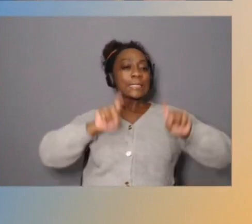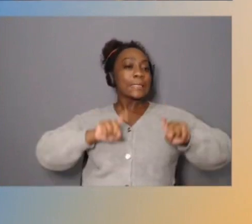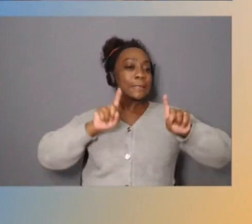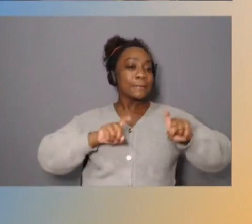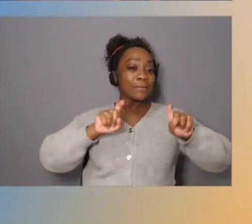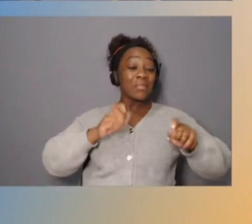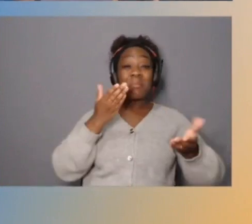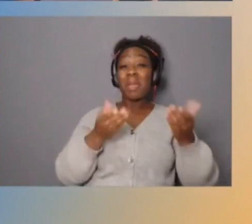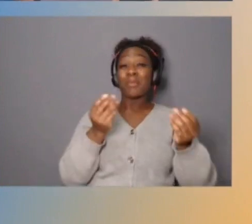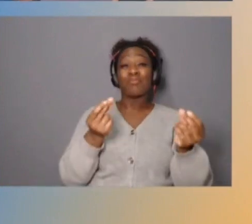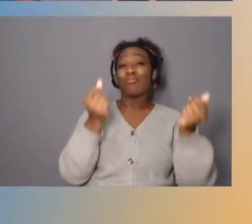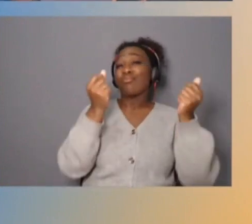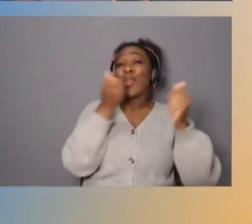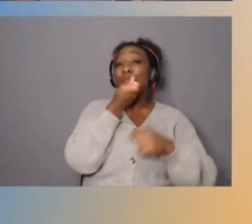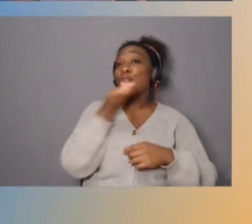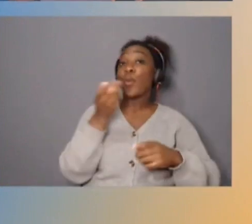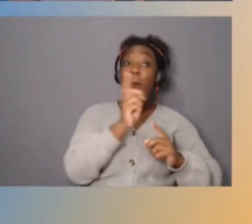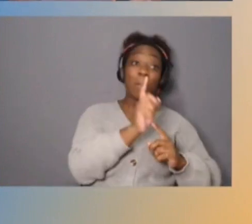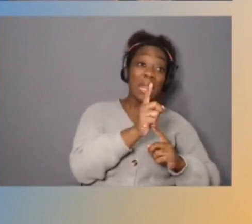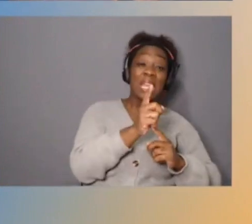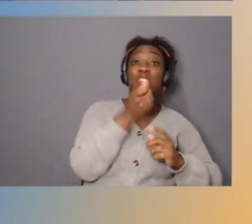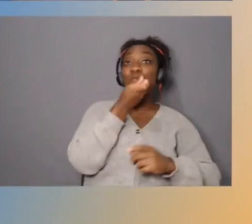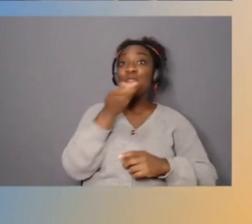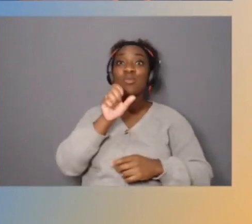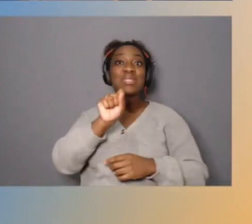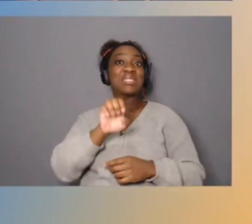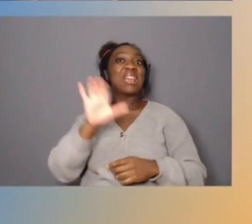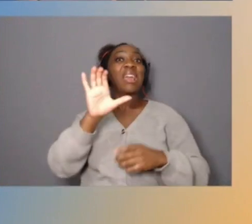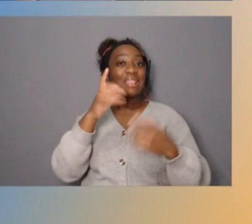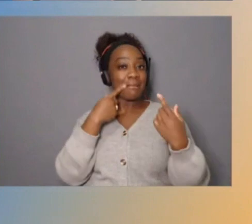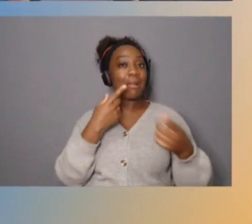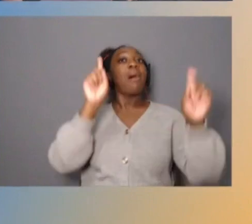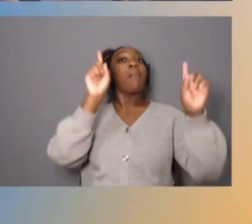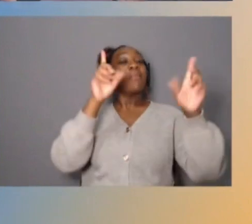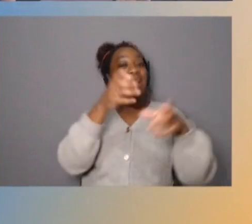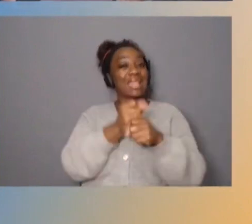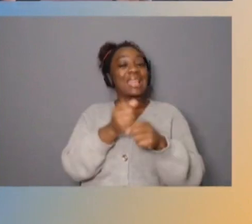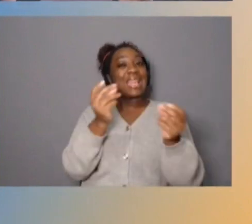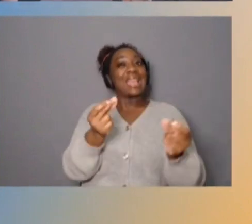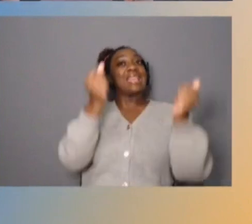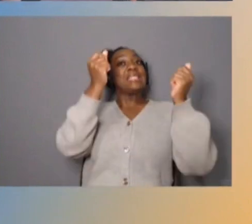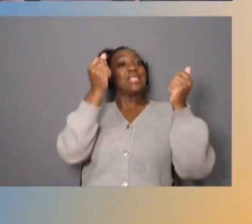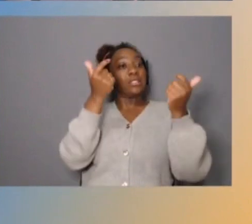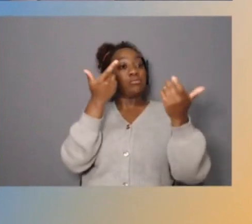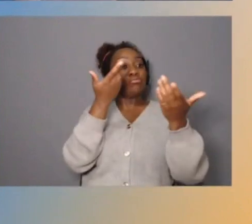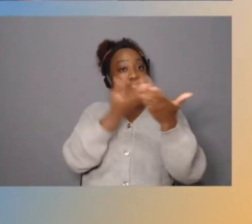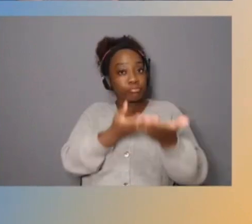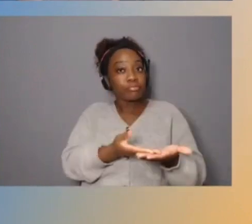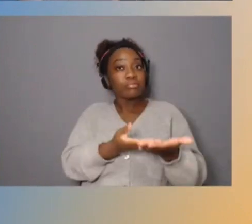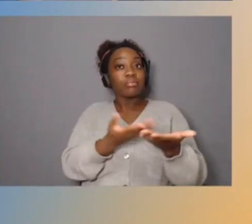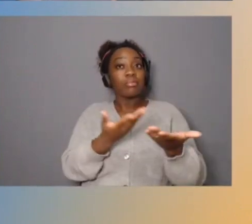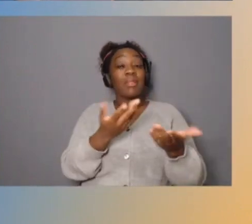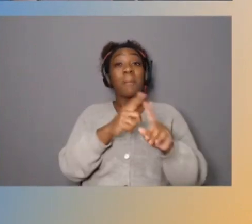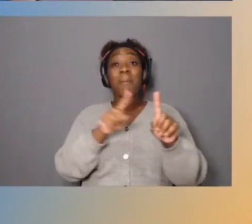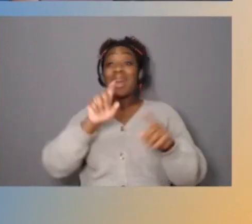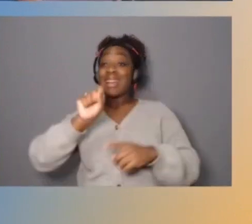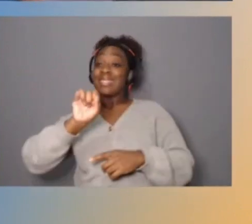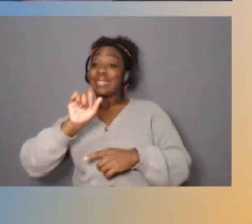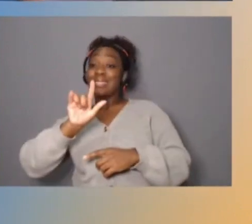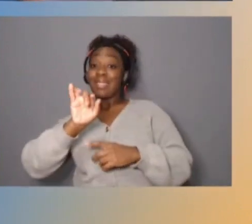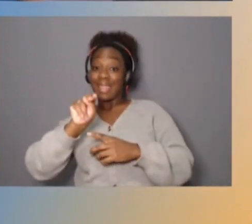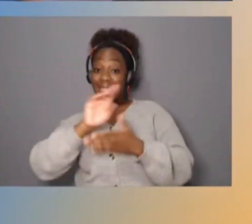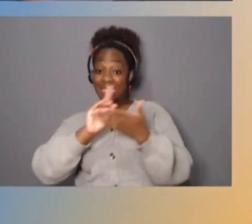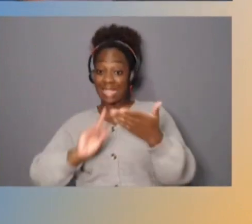in some cases even seconds to accomplish to get that instant gratification of an application. For silicon design, though, the challenge is